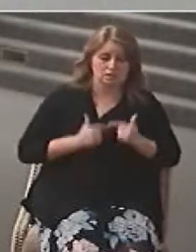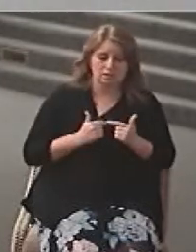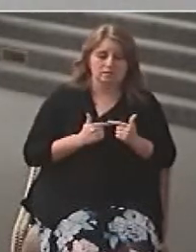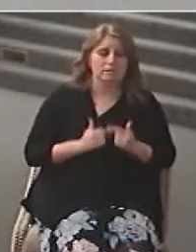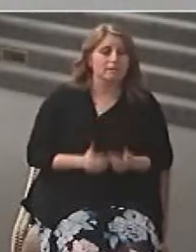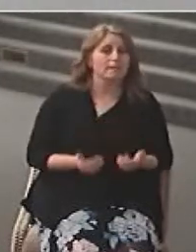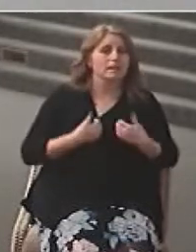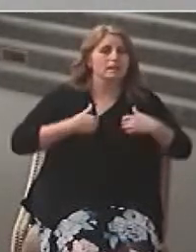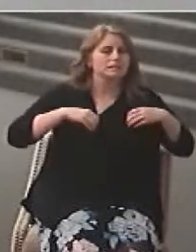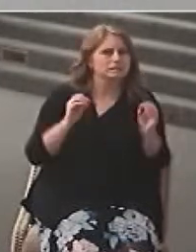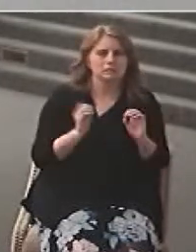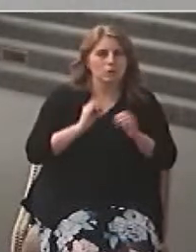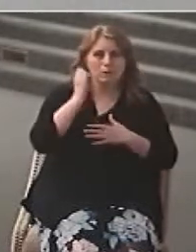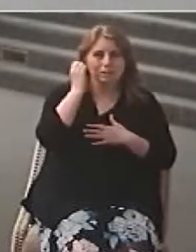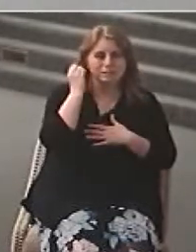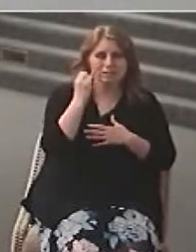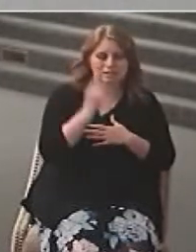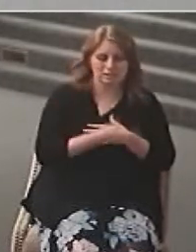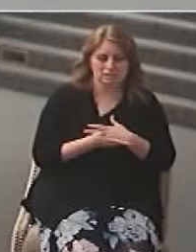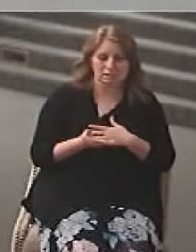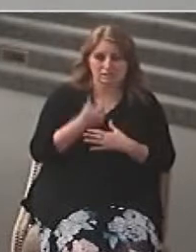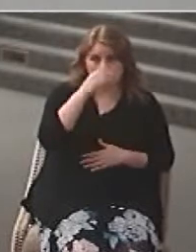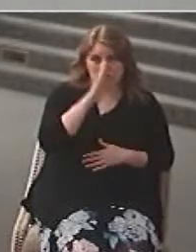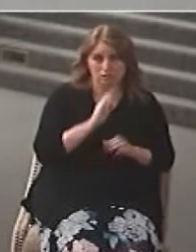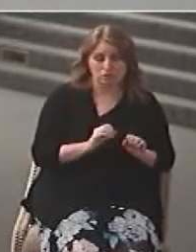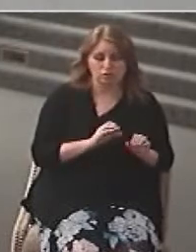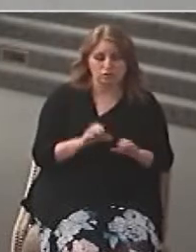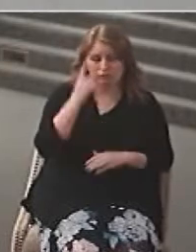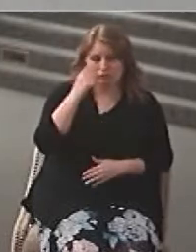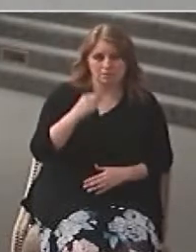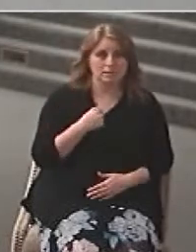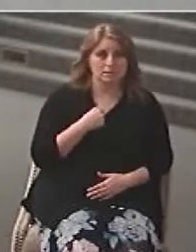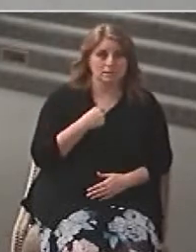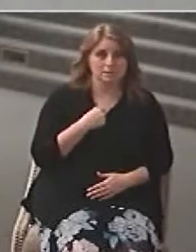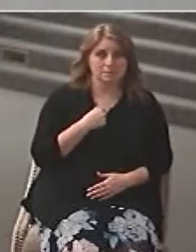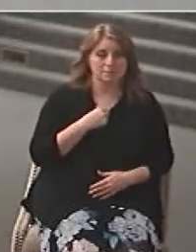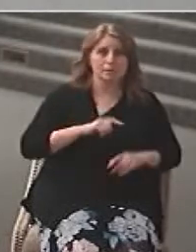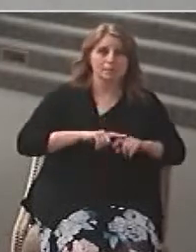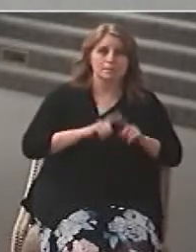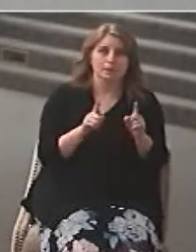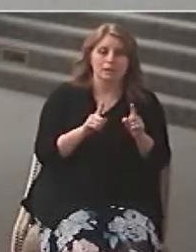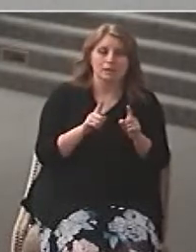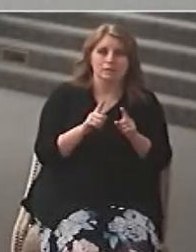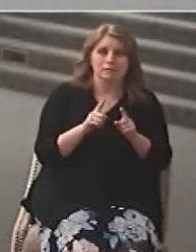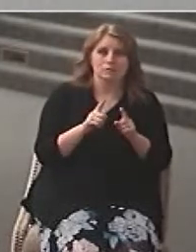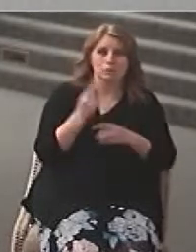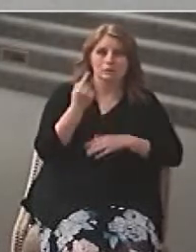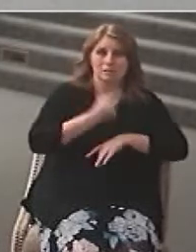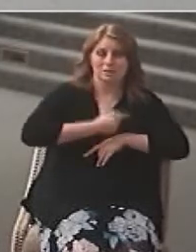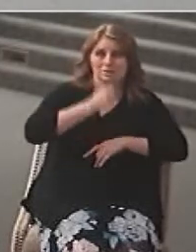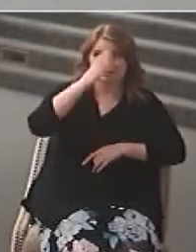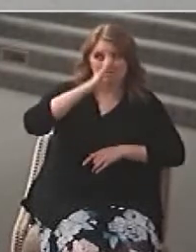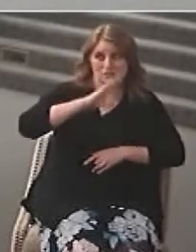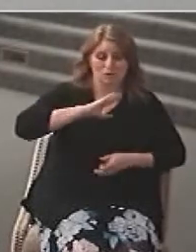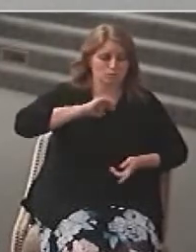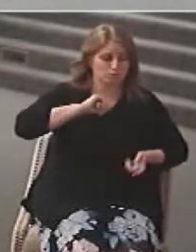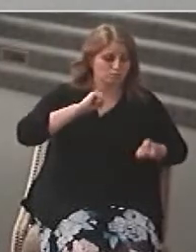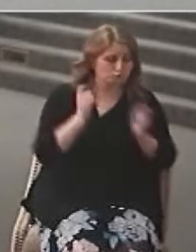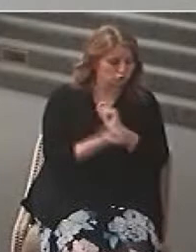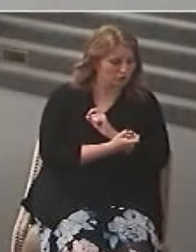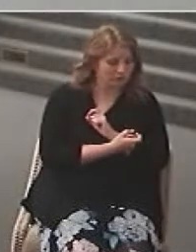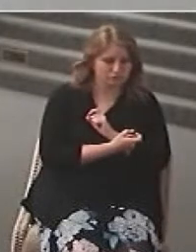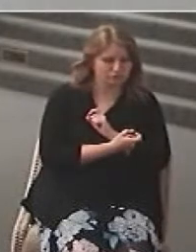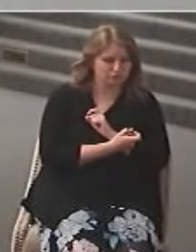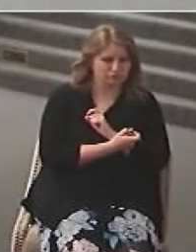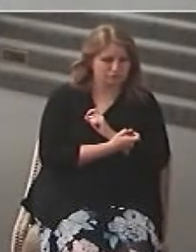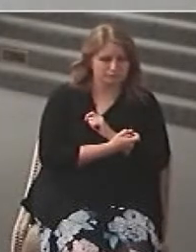I had no idea the things that God could do for me. But God changed all that one day. God changed all